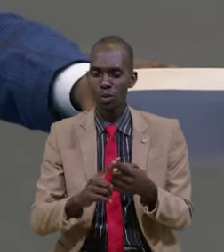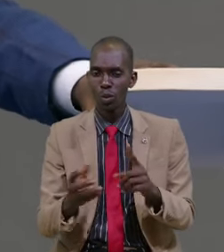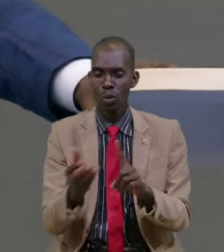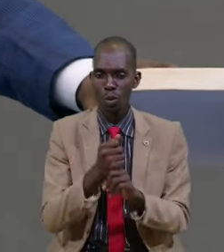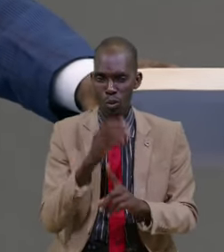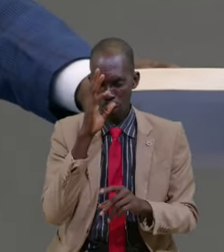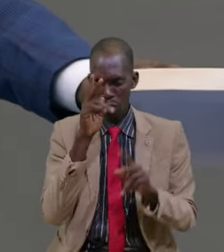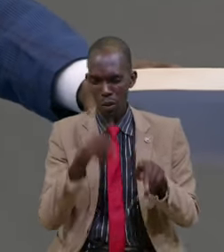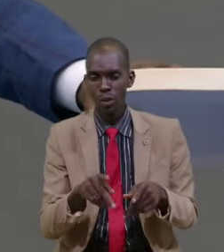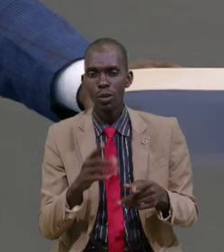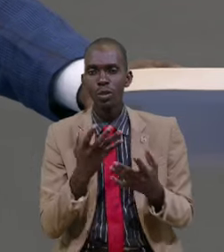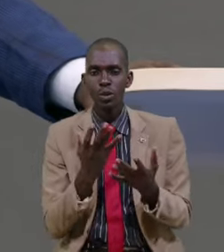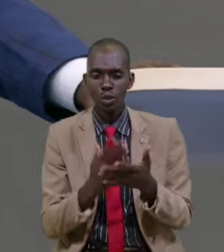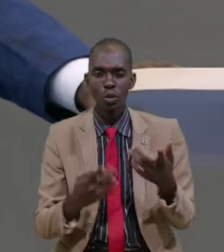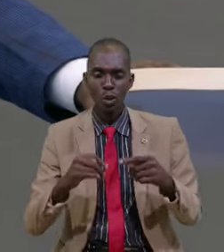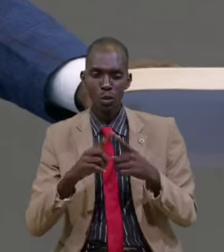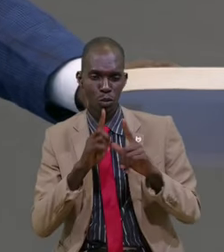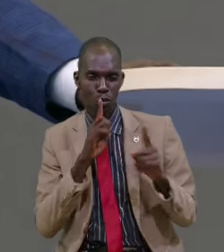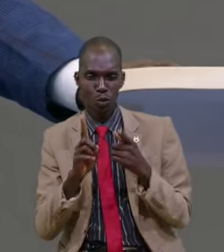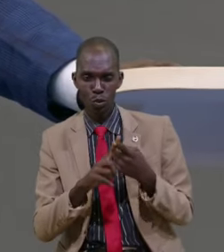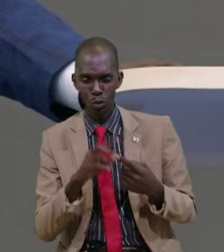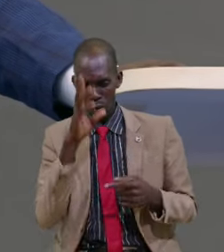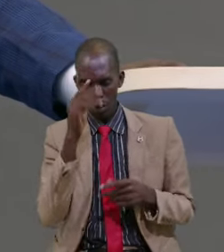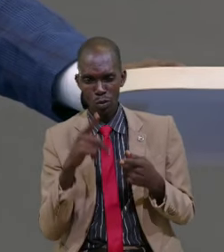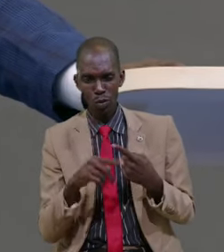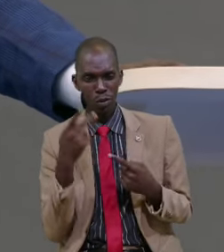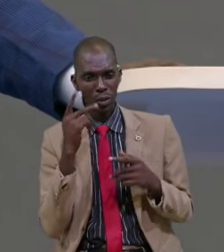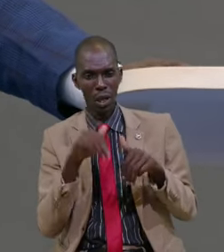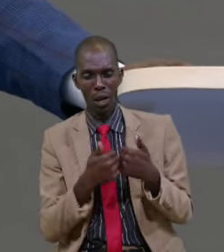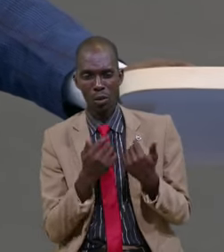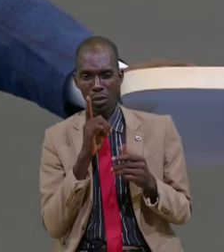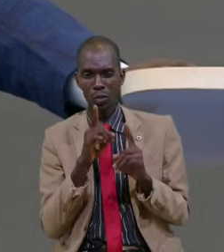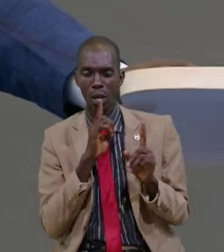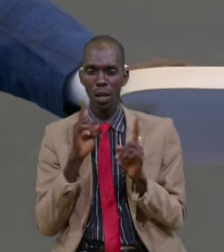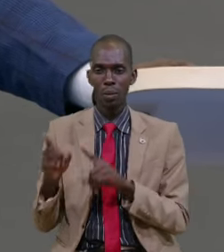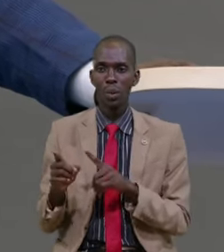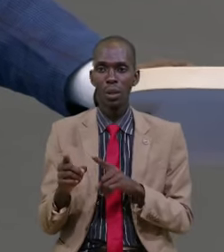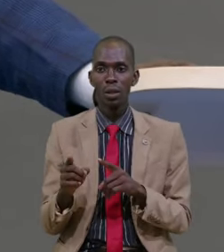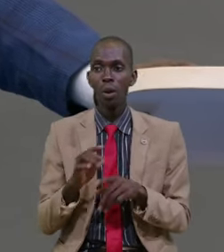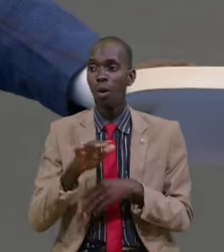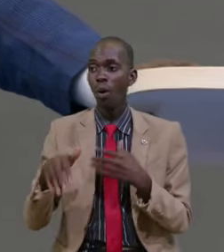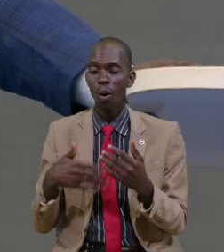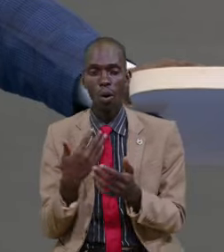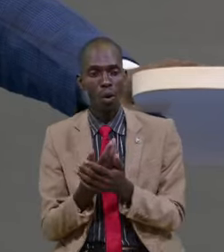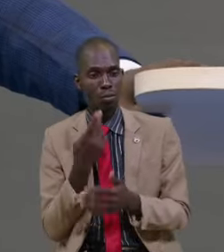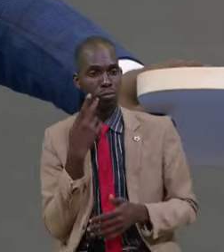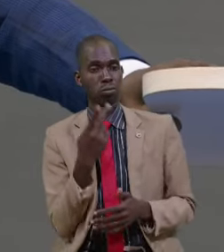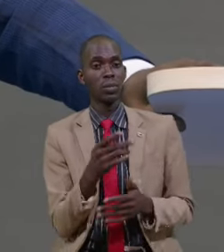to speak to him. They all discovered all things have become